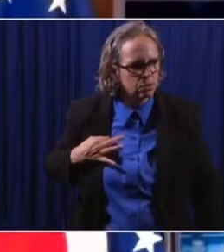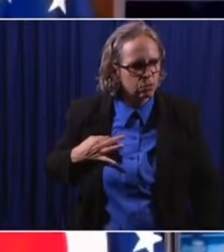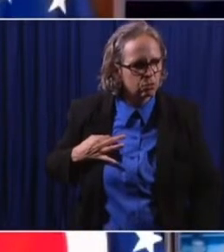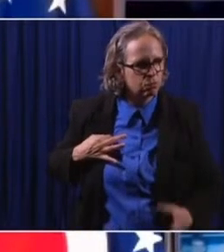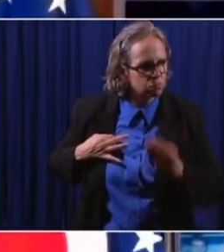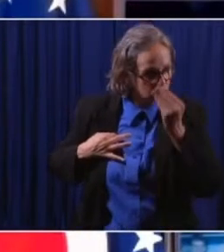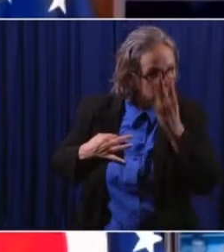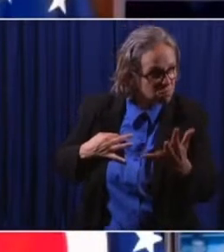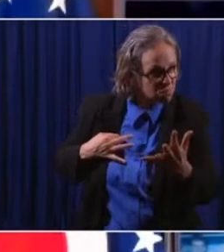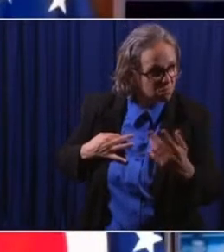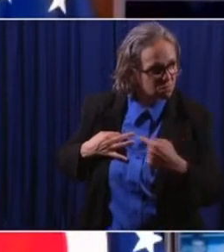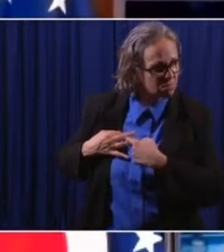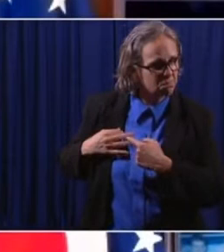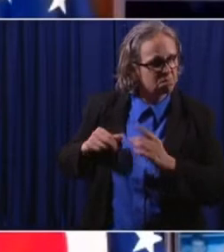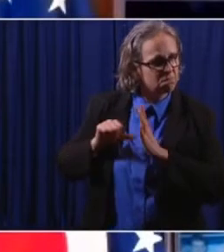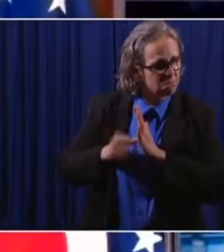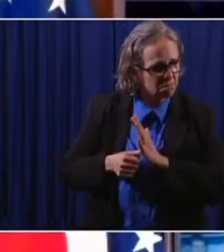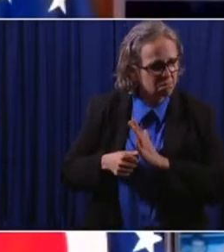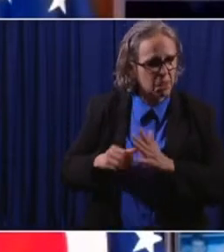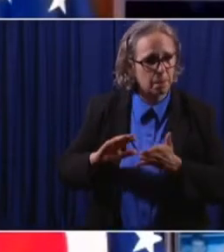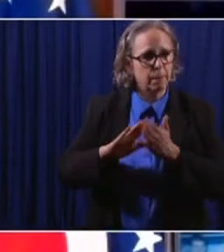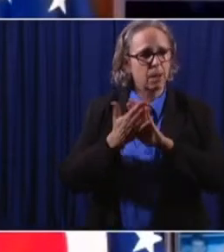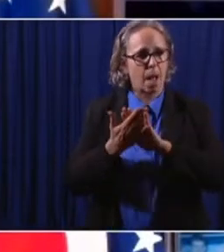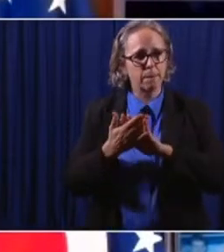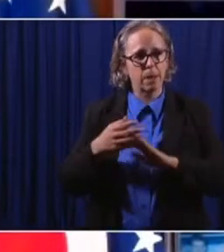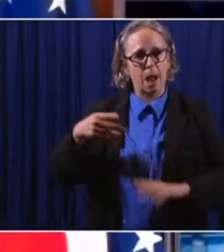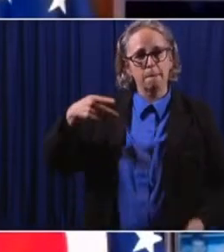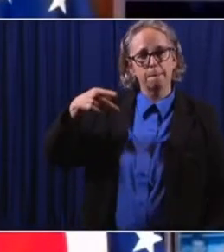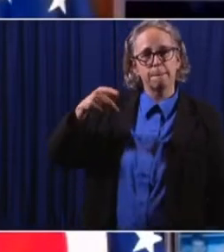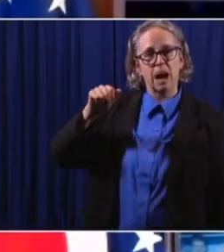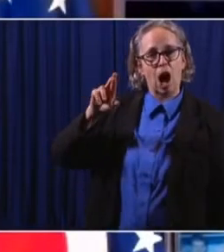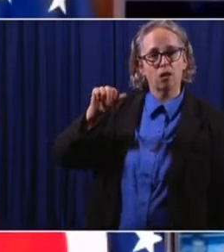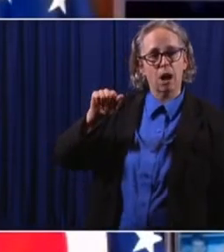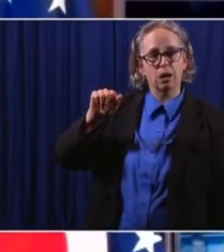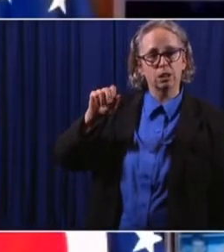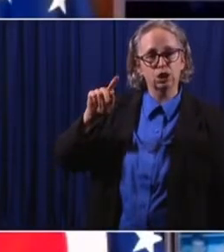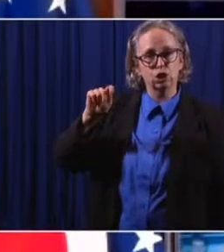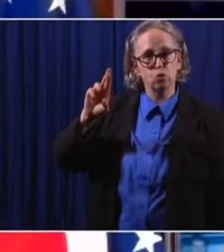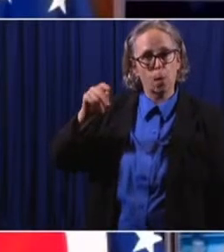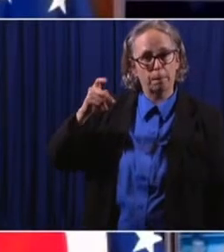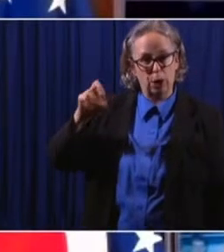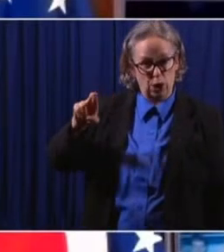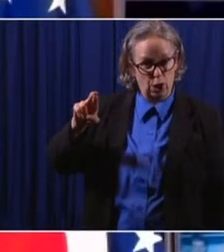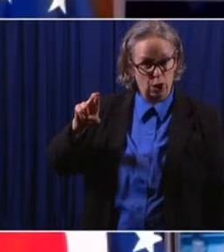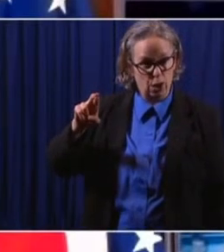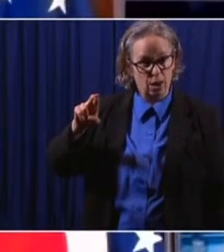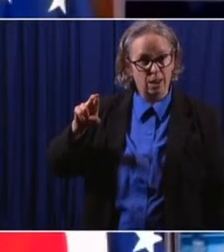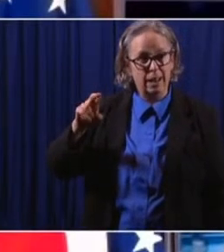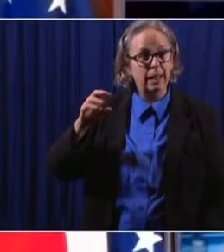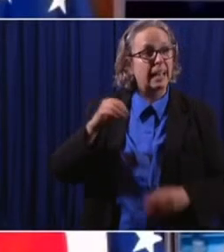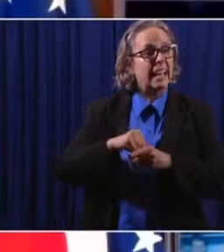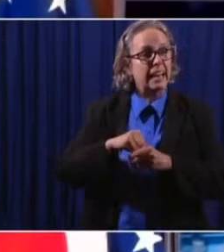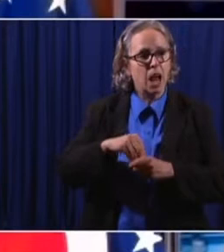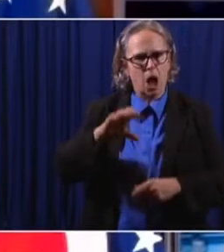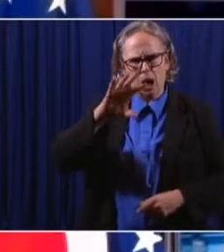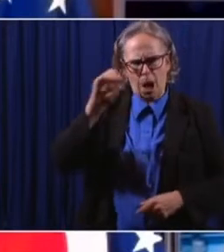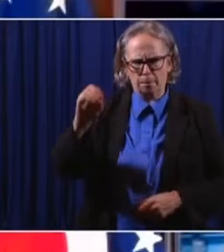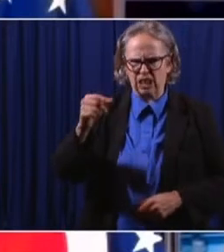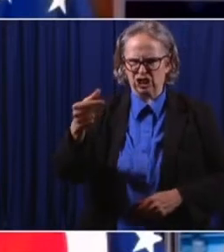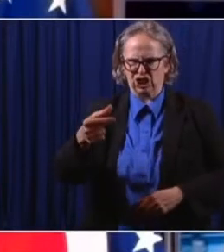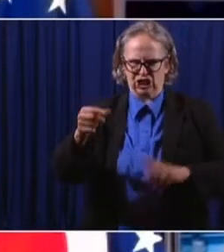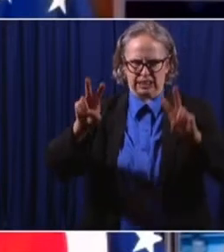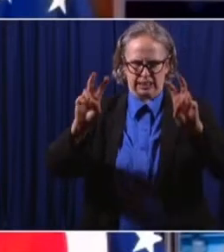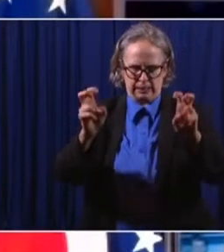to be a World War II paratrooper and an original member of Company G, the 3rd Battalion,